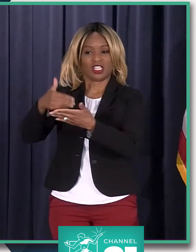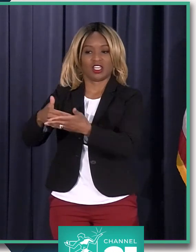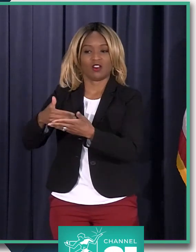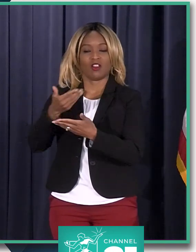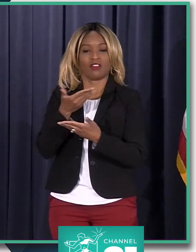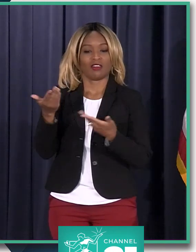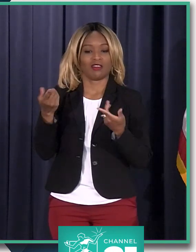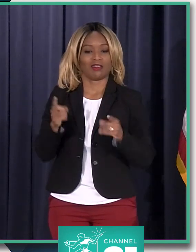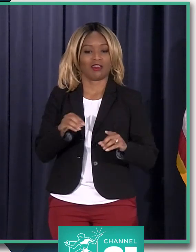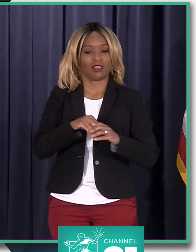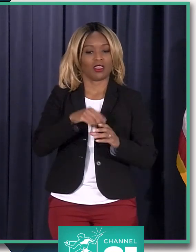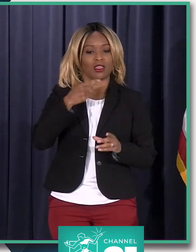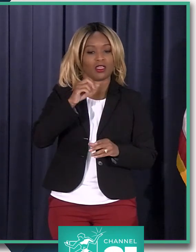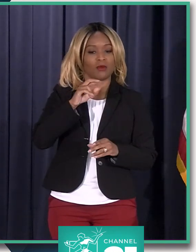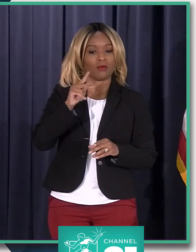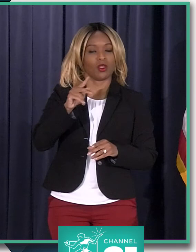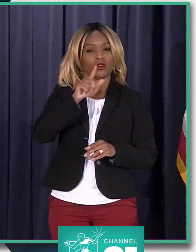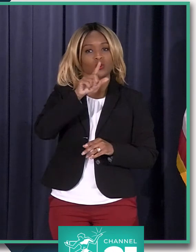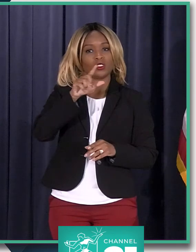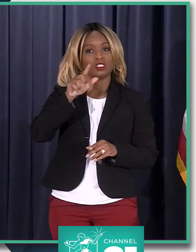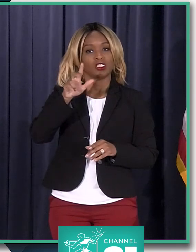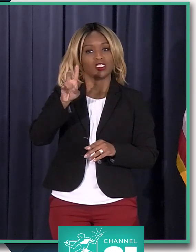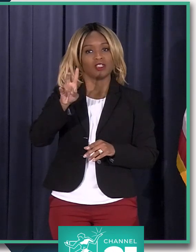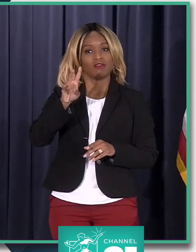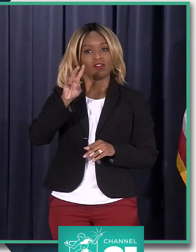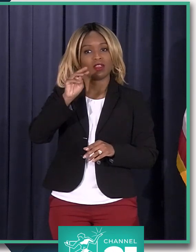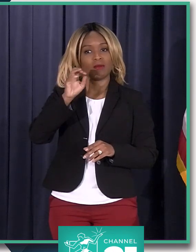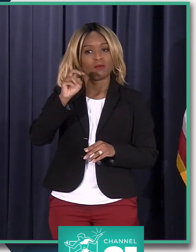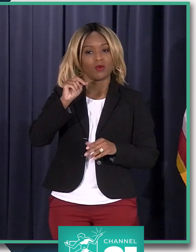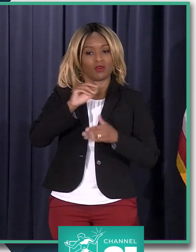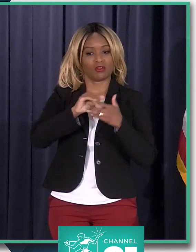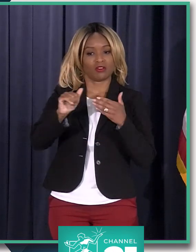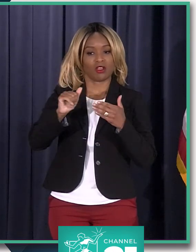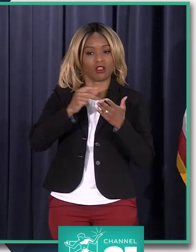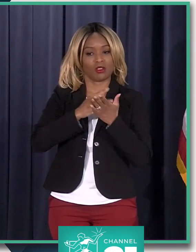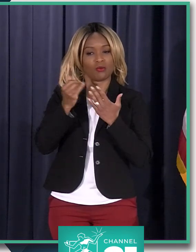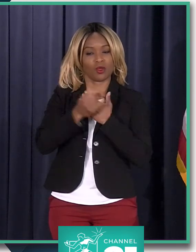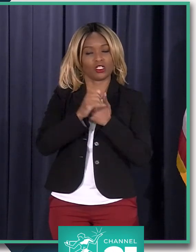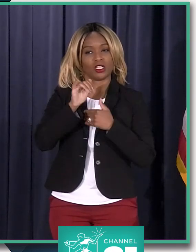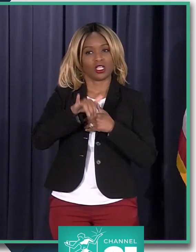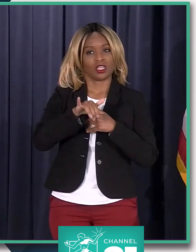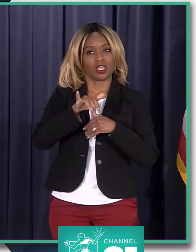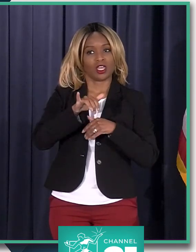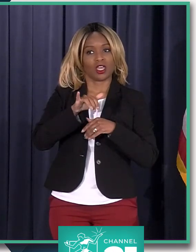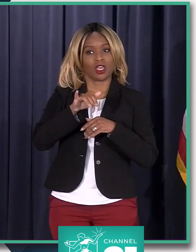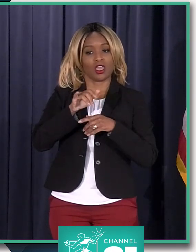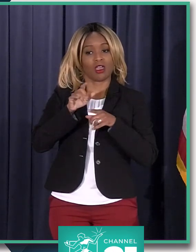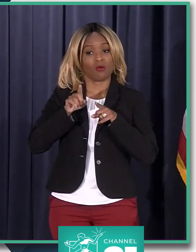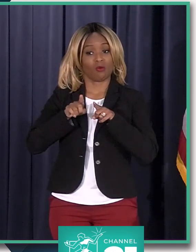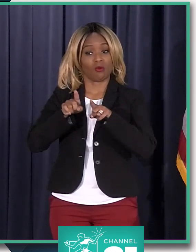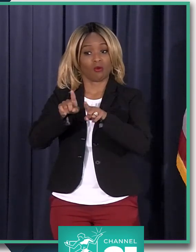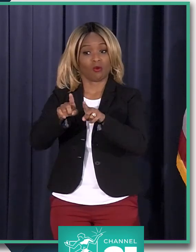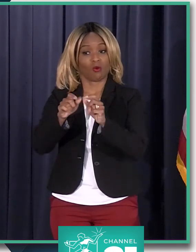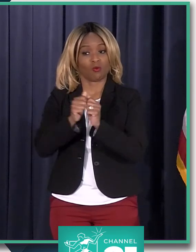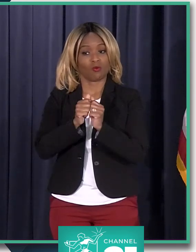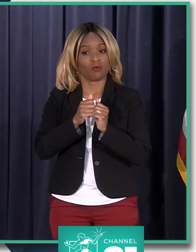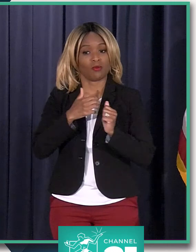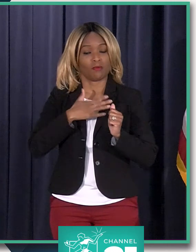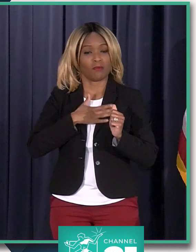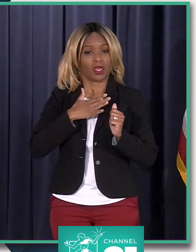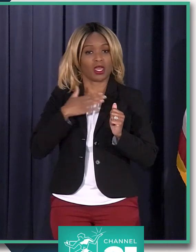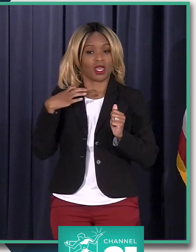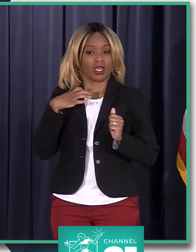a $27 million project that DWSD is going to be working on that's going to run alongside of my community that's going to make a